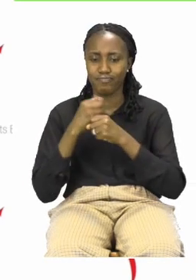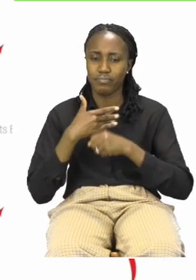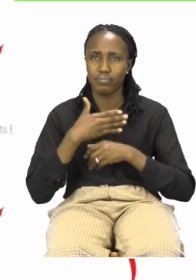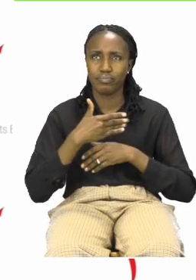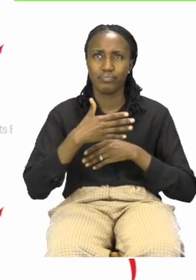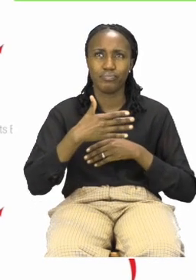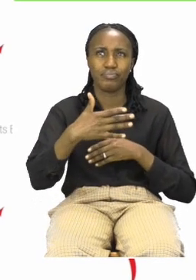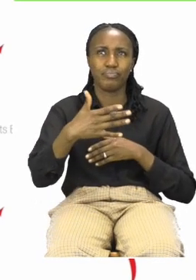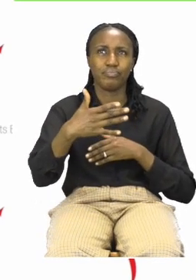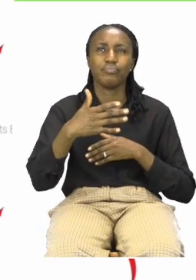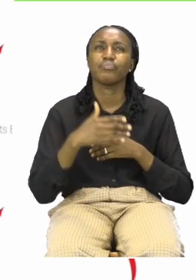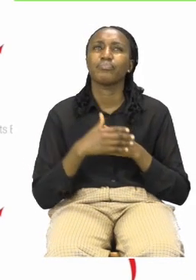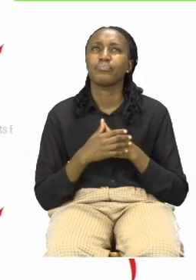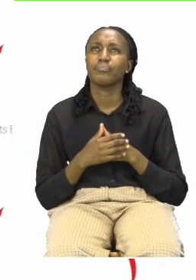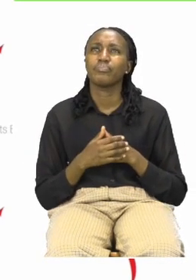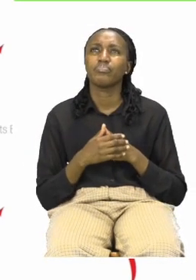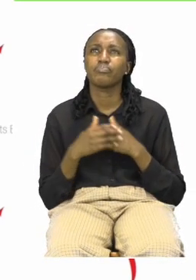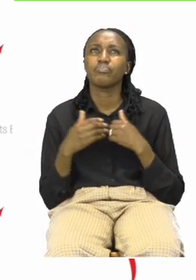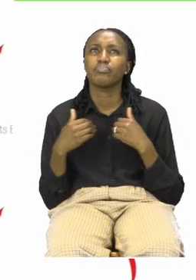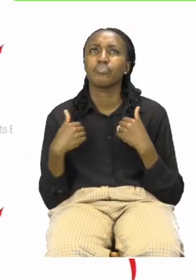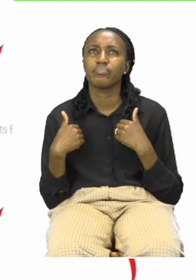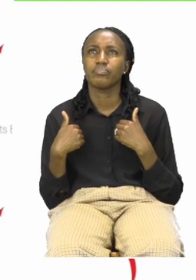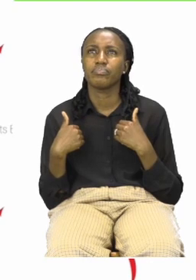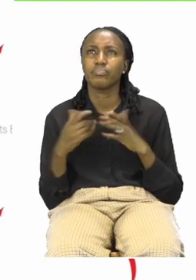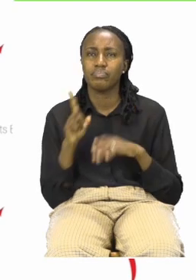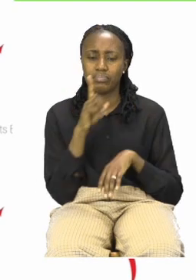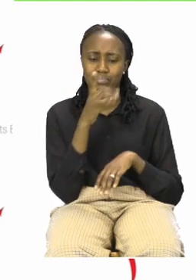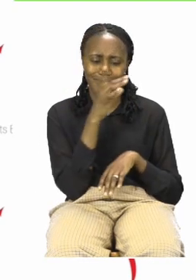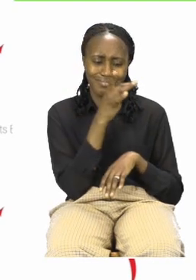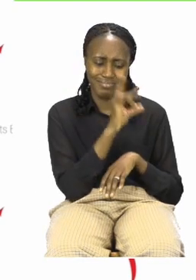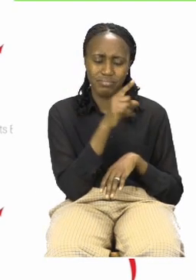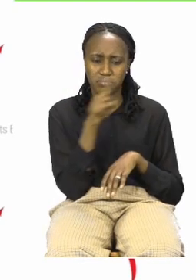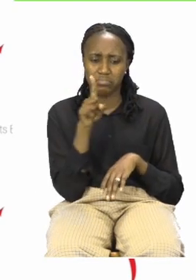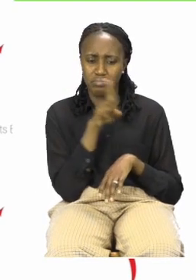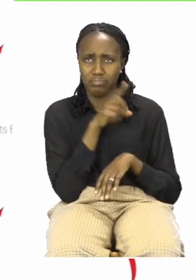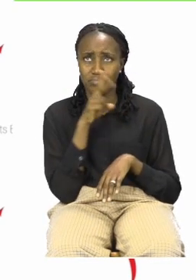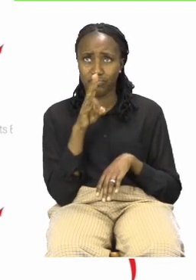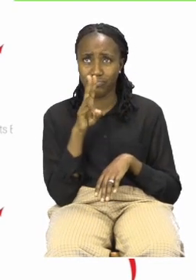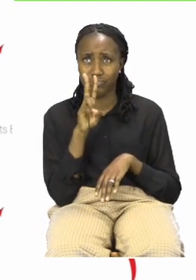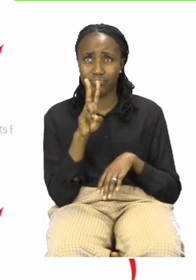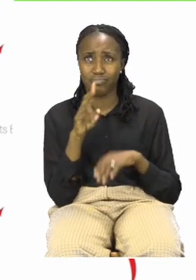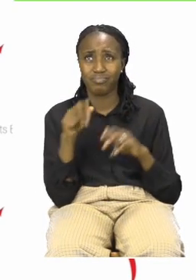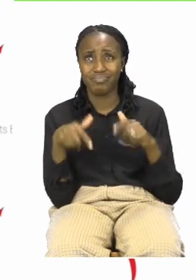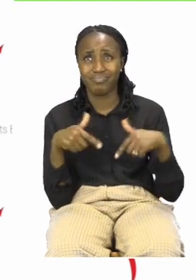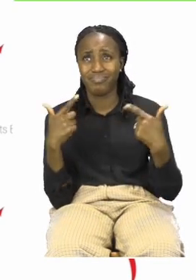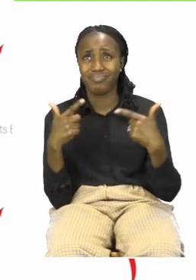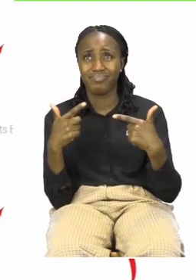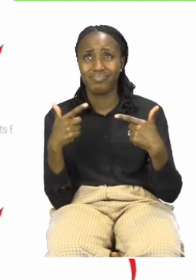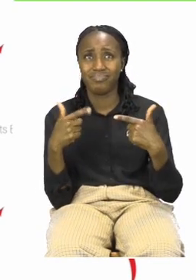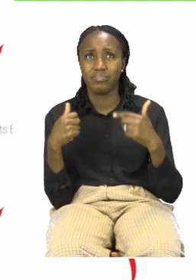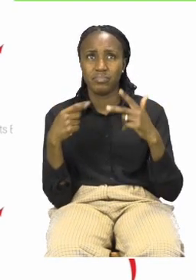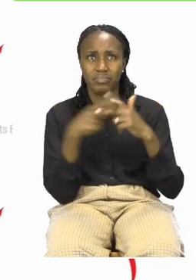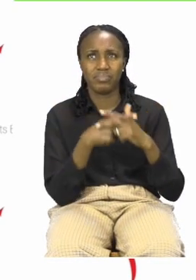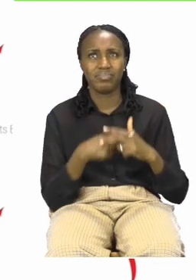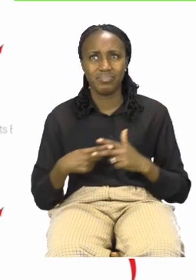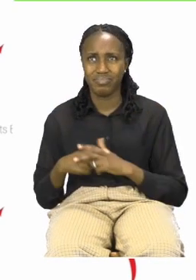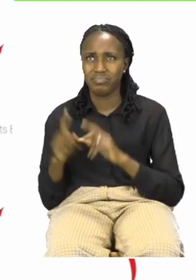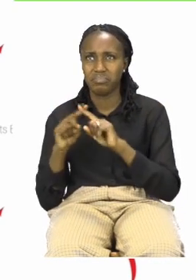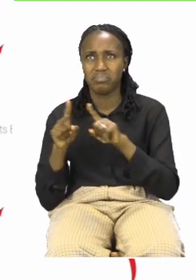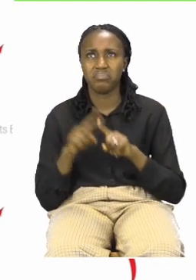They range from between 8 tournaments to 12 tournaments, and they are played on all the various courses.